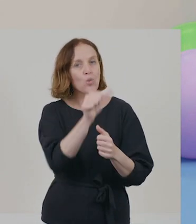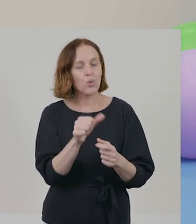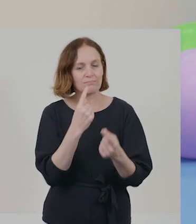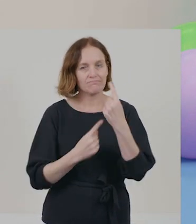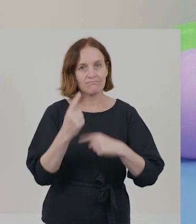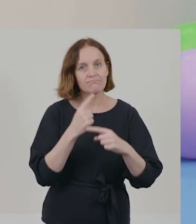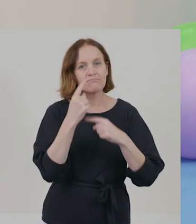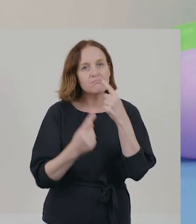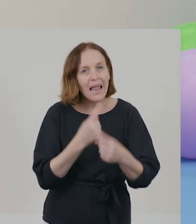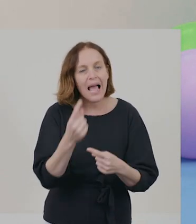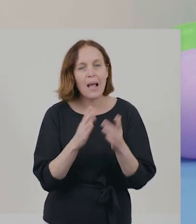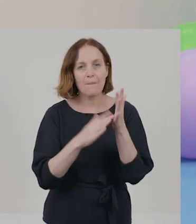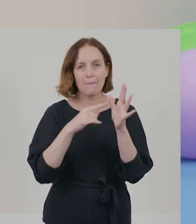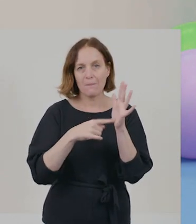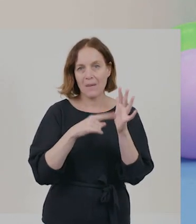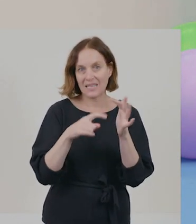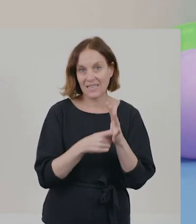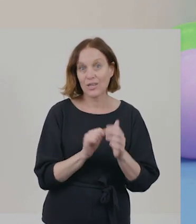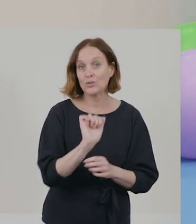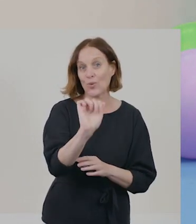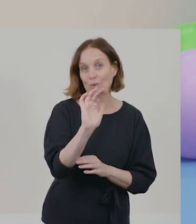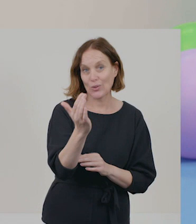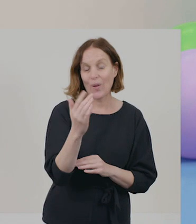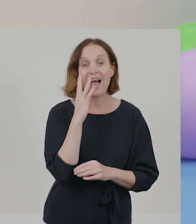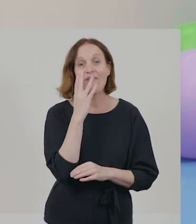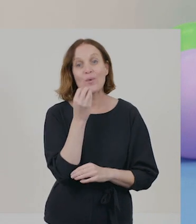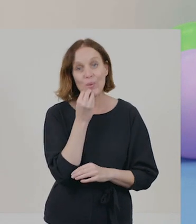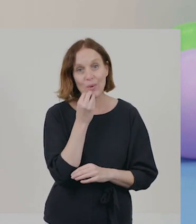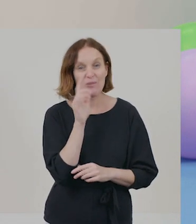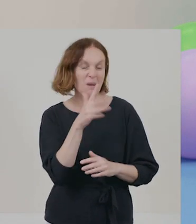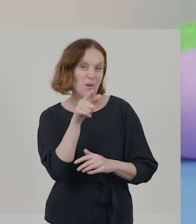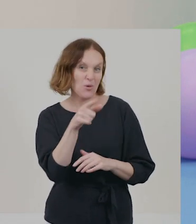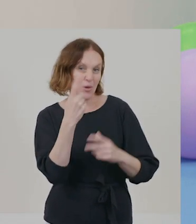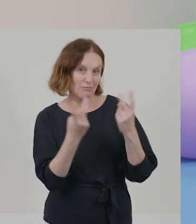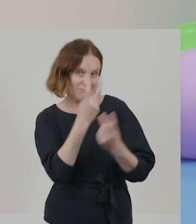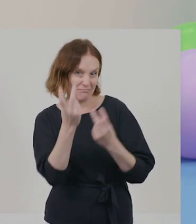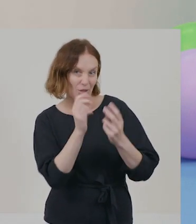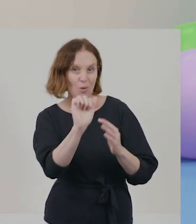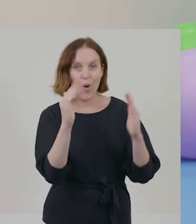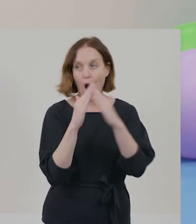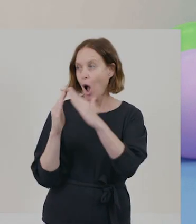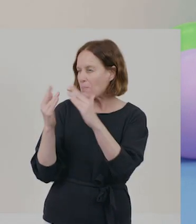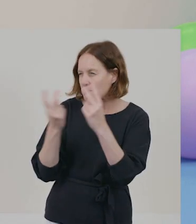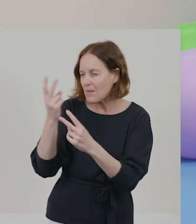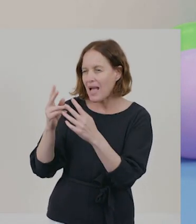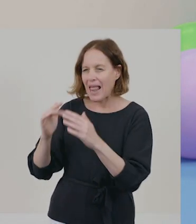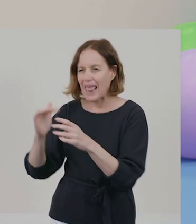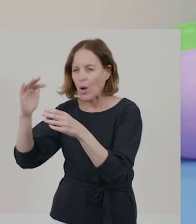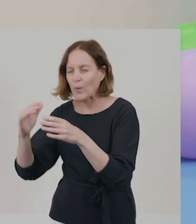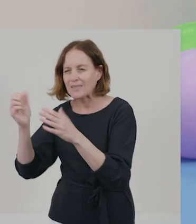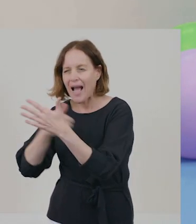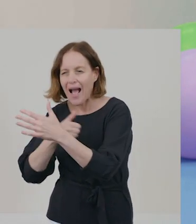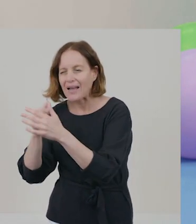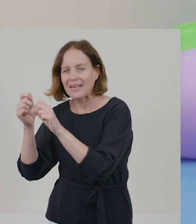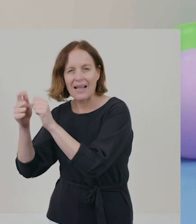used to help us classify matter. Now it's your turn. This afternoon, you might want to search your home for solids,